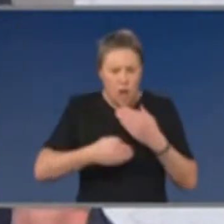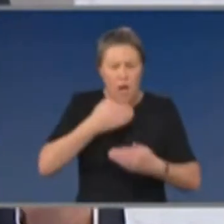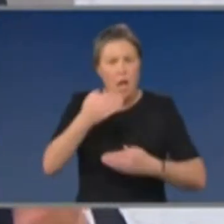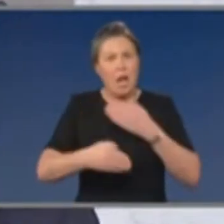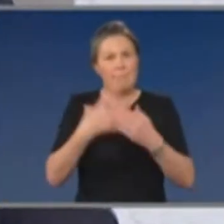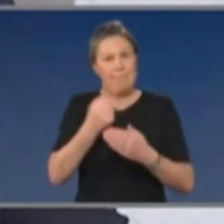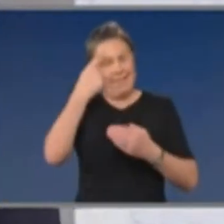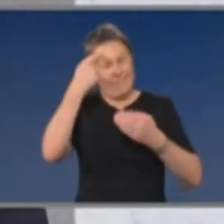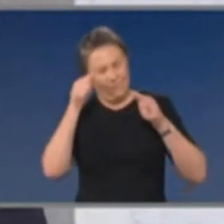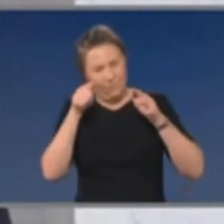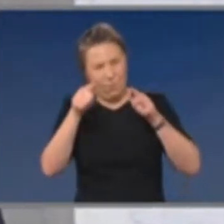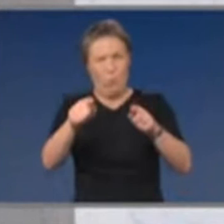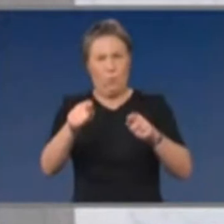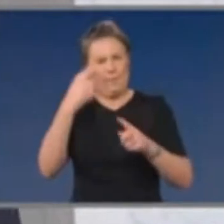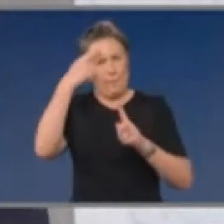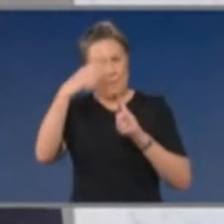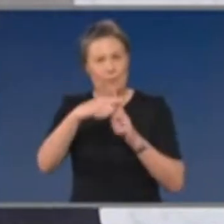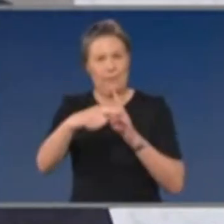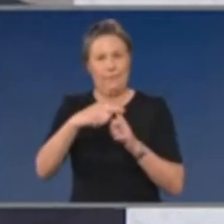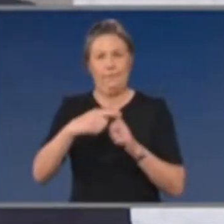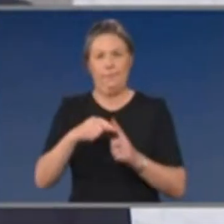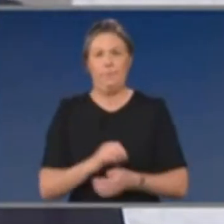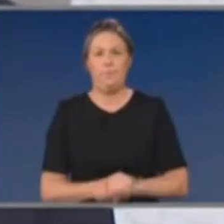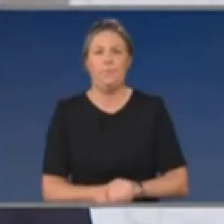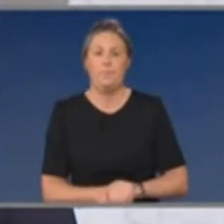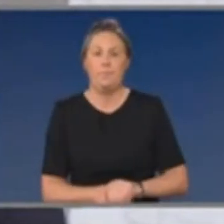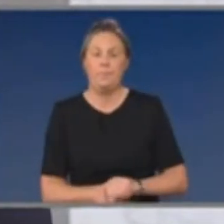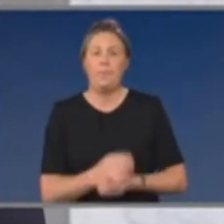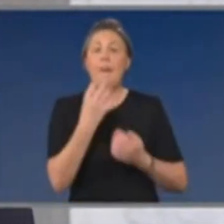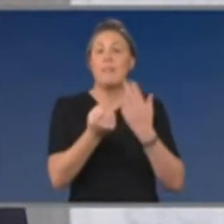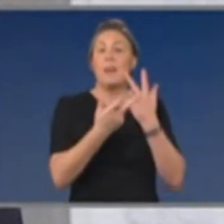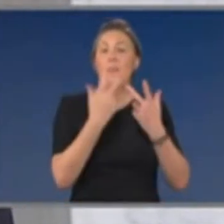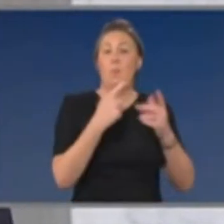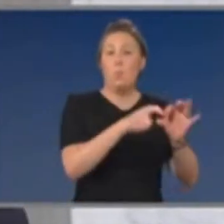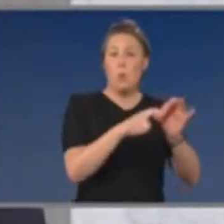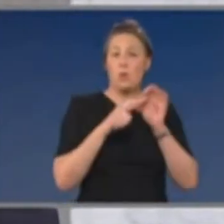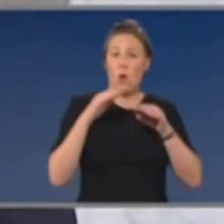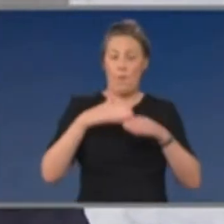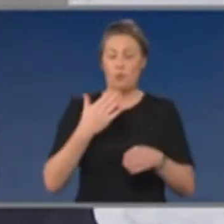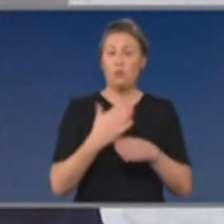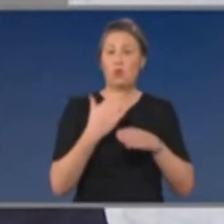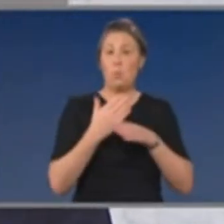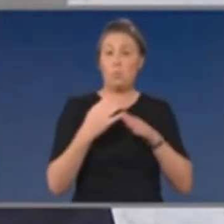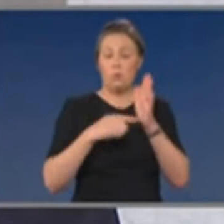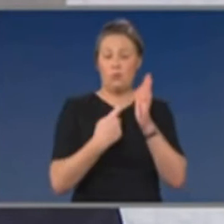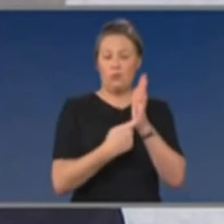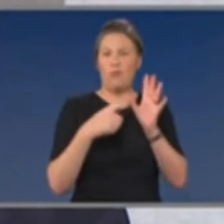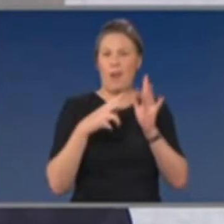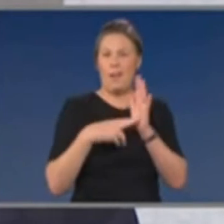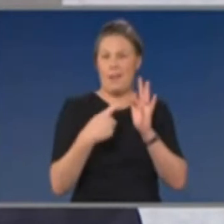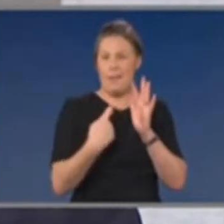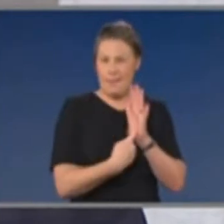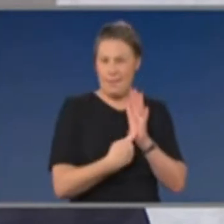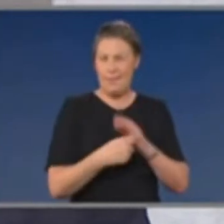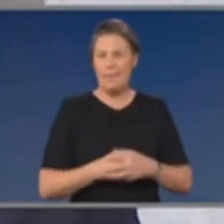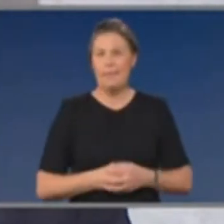forward. Just on the Job Trainer. Yeah. Even prior to the pandemic, there was a fairly large decline in the number